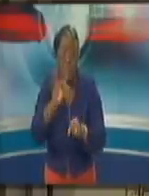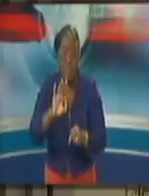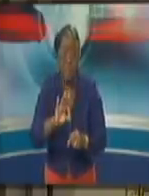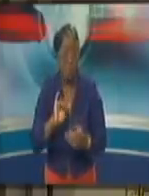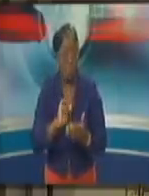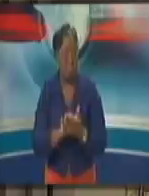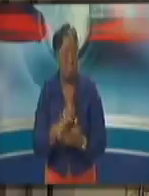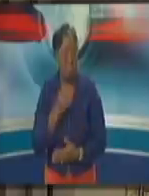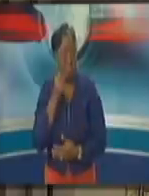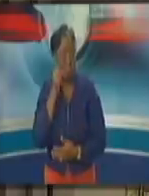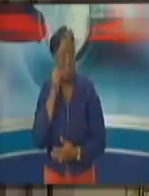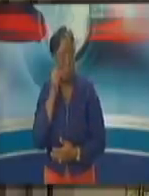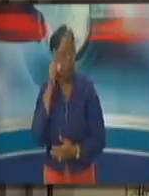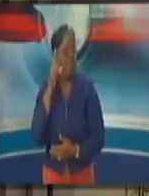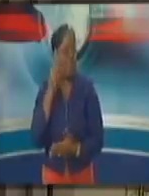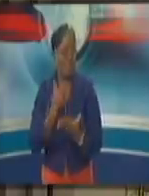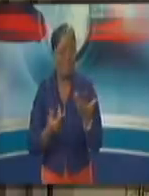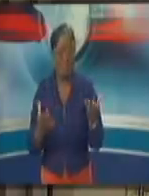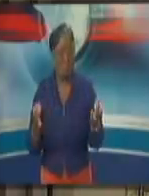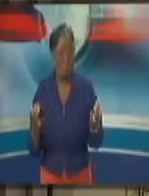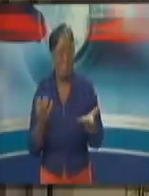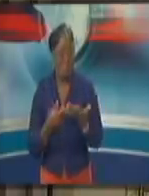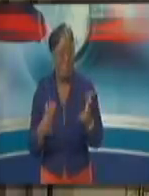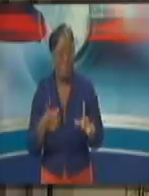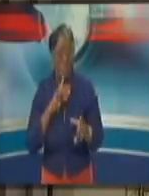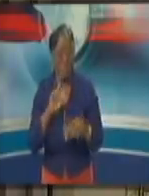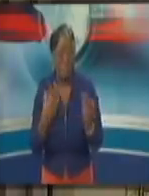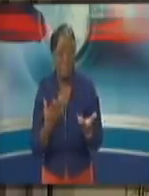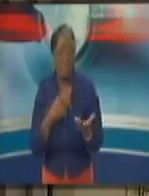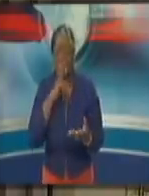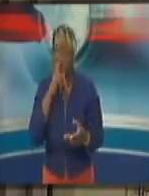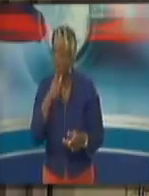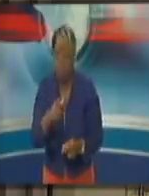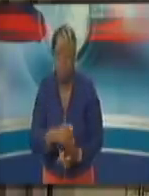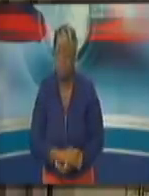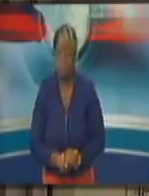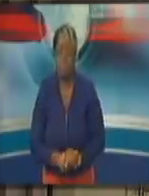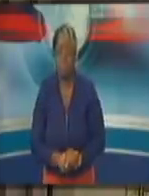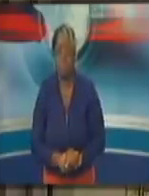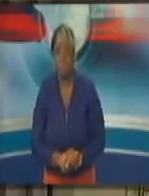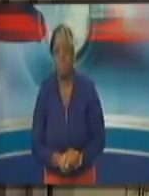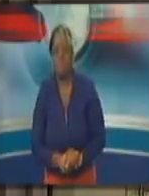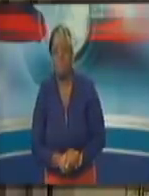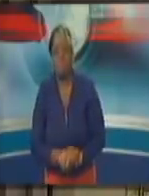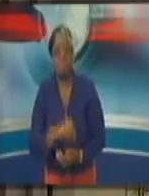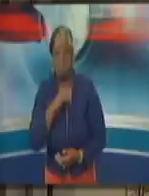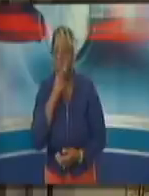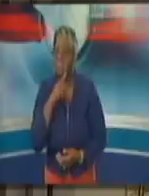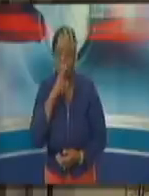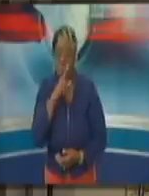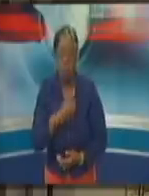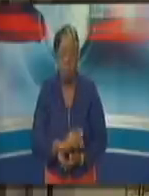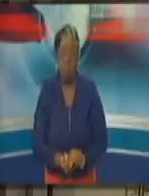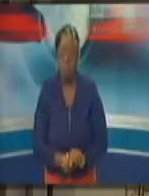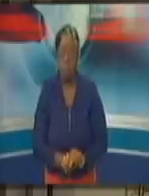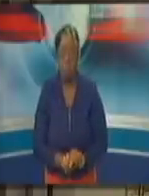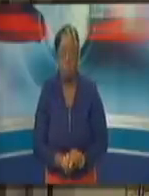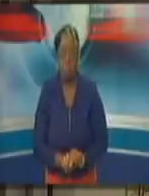is absolutely not a fact. Absolutely, the Ministry of Health